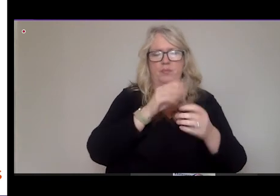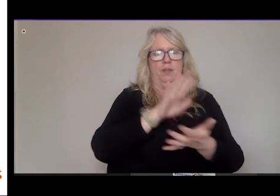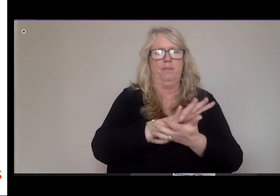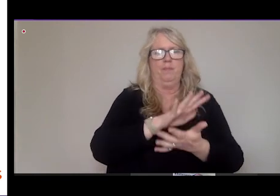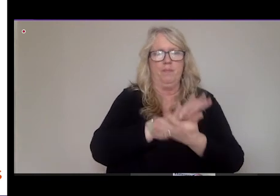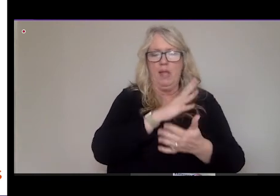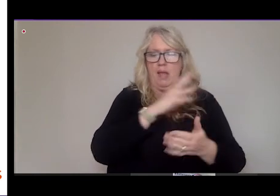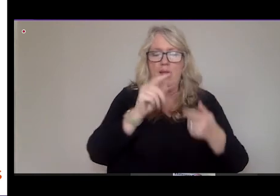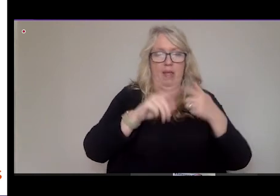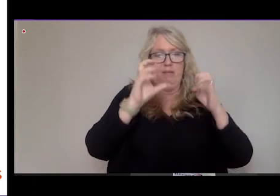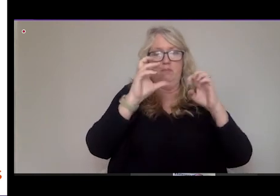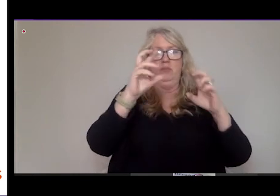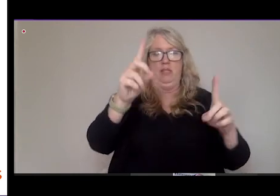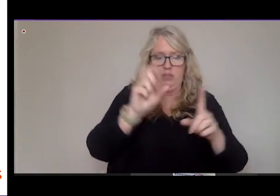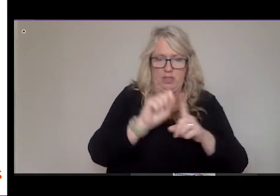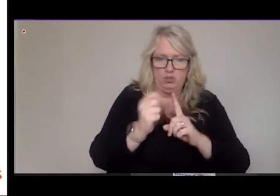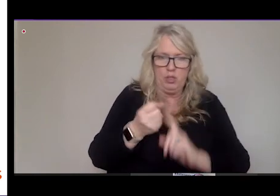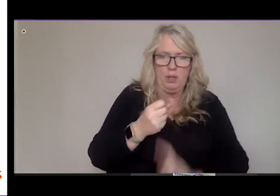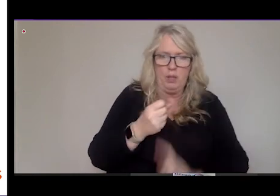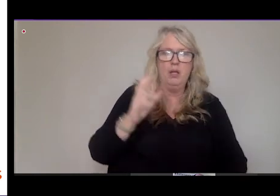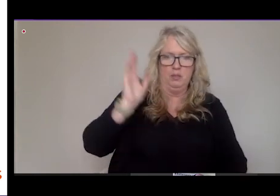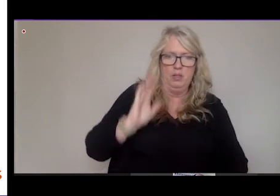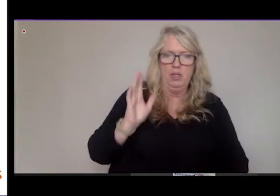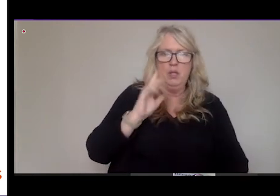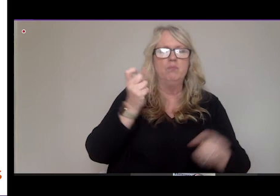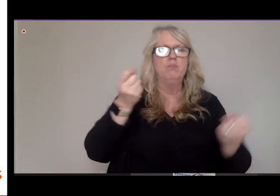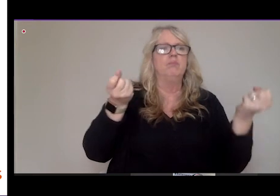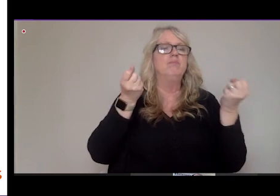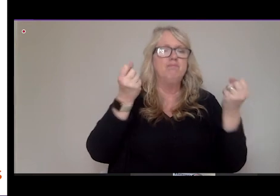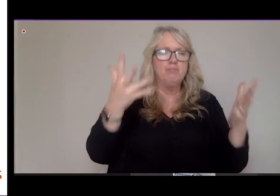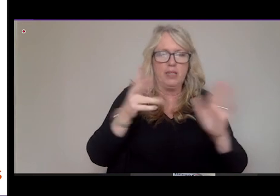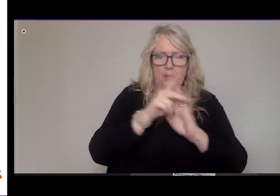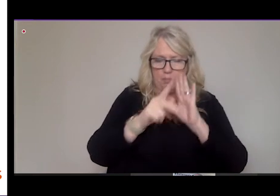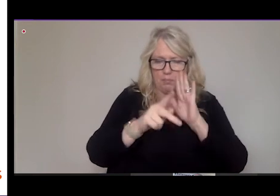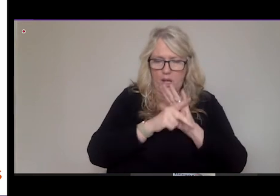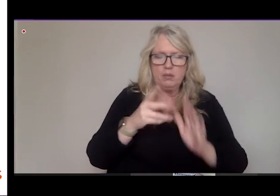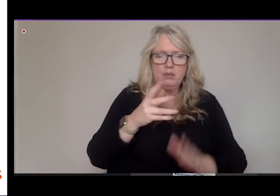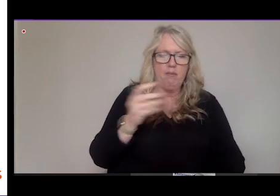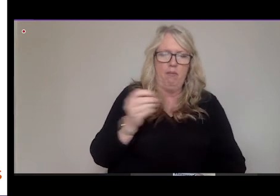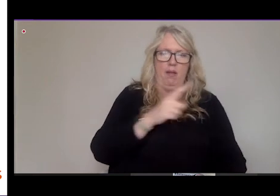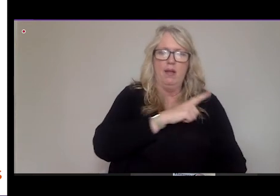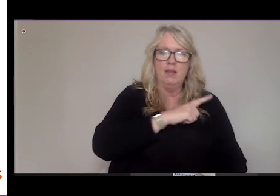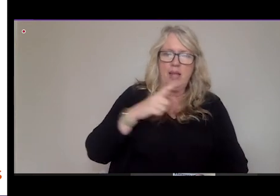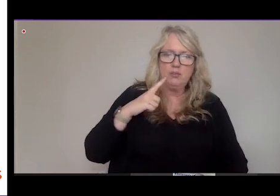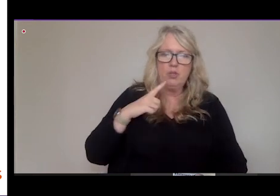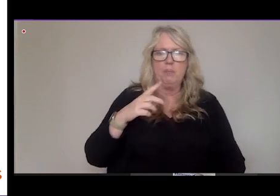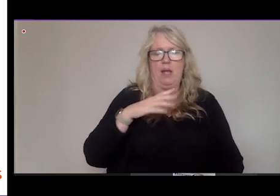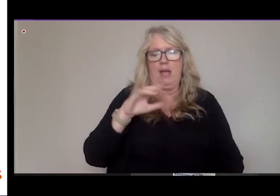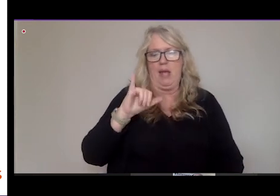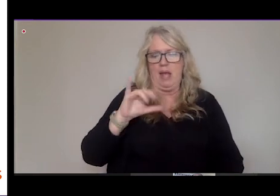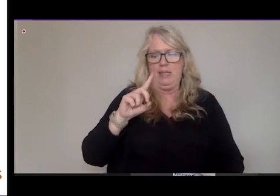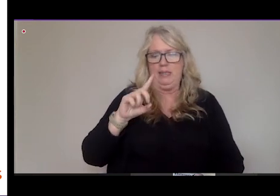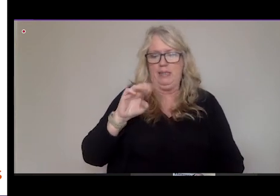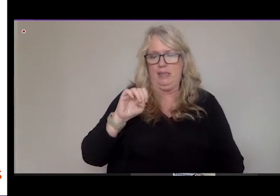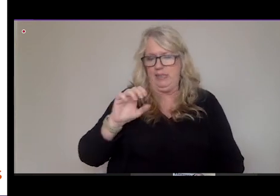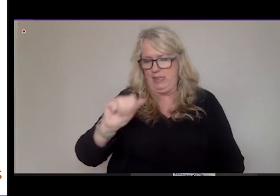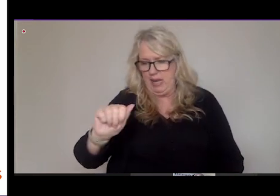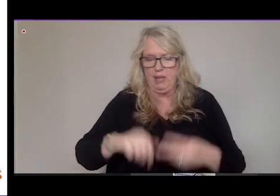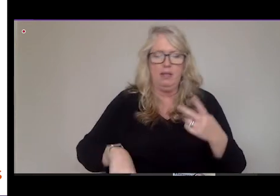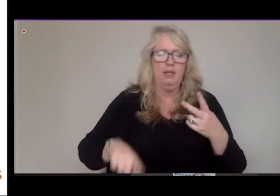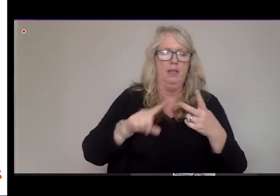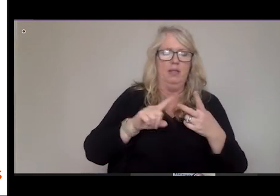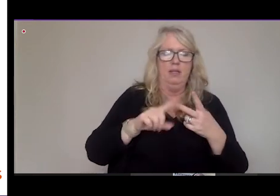create inclusive academic and educational settings for youth. We've got a bunch of policies and legislations, such